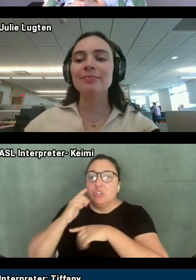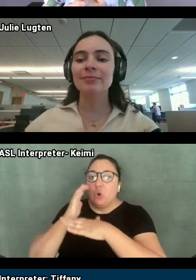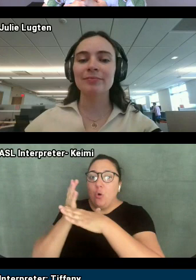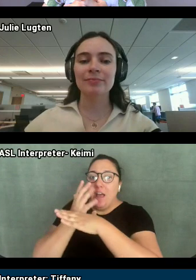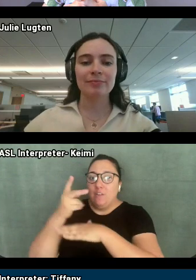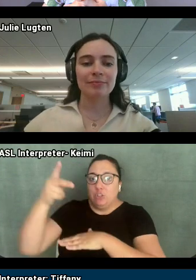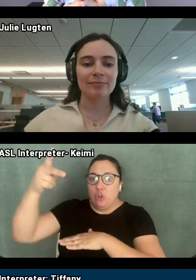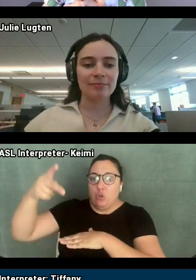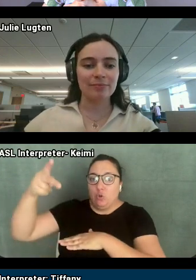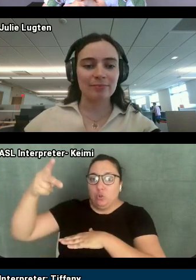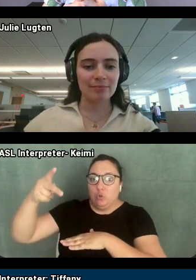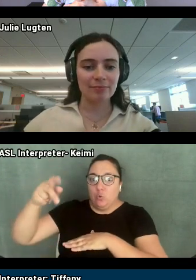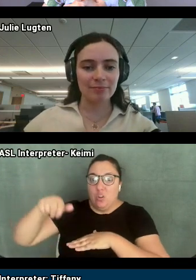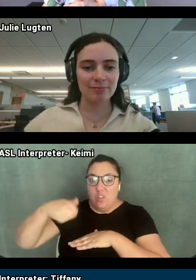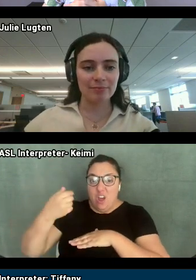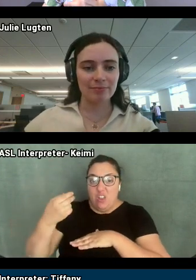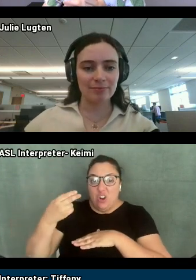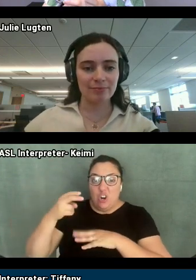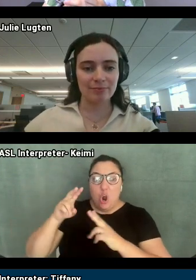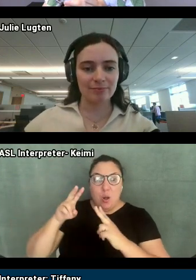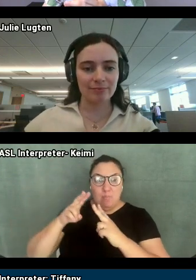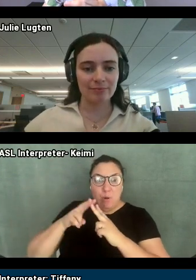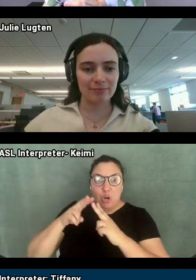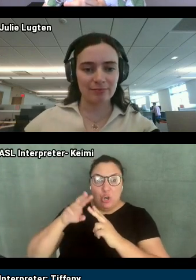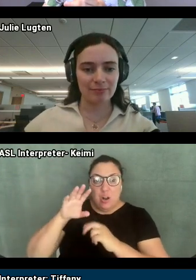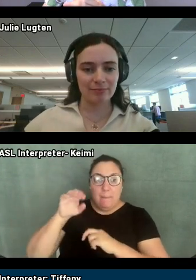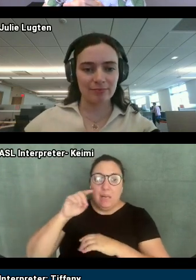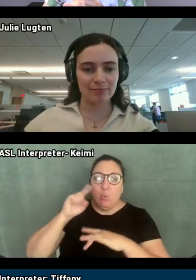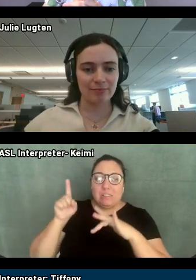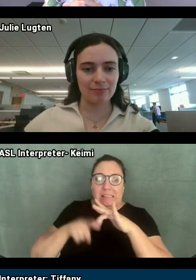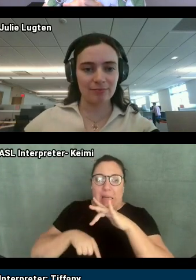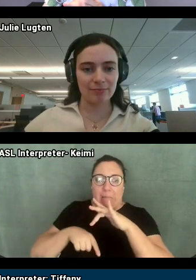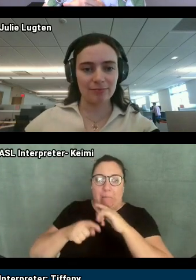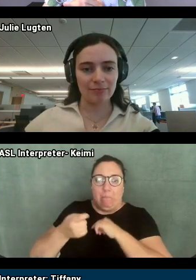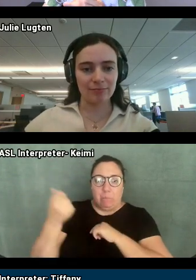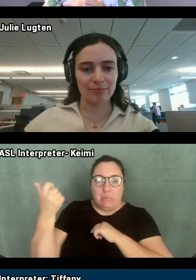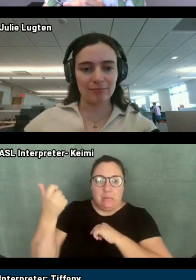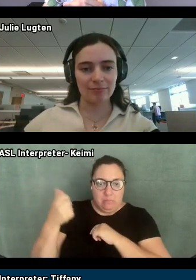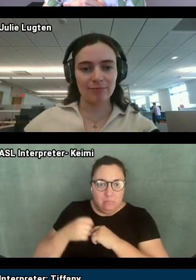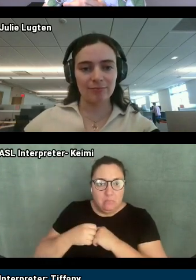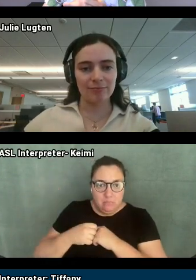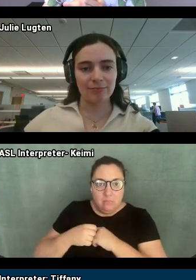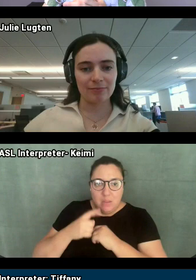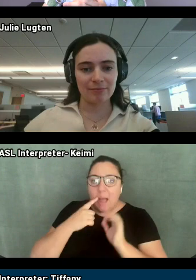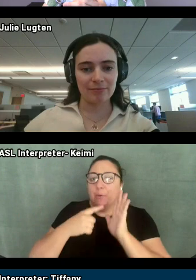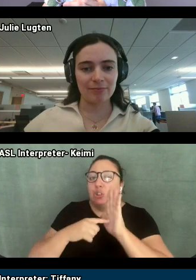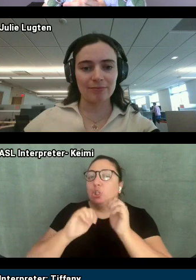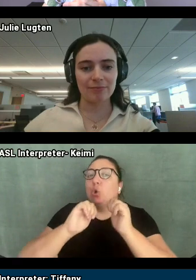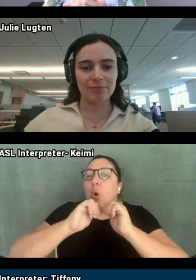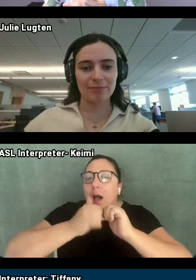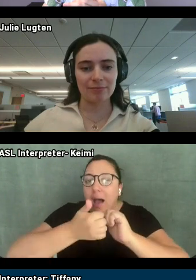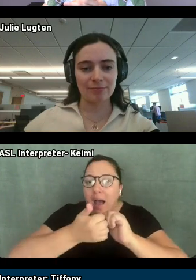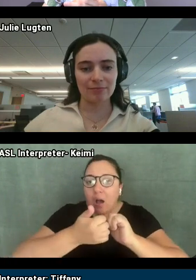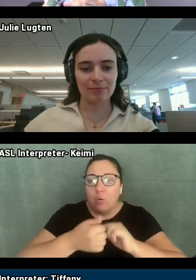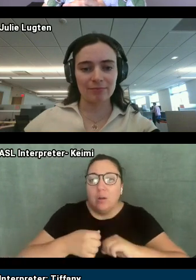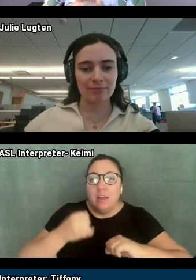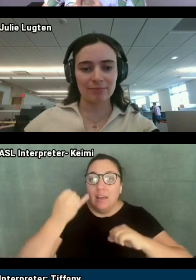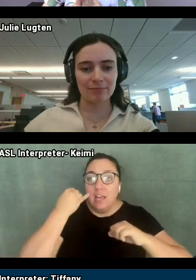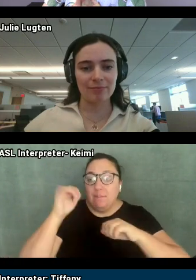together and skip over partner company. So I'll just show you how I did that by popping into the card